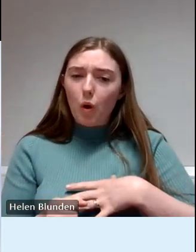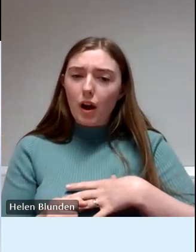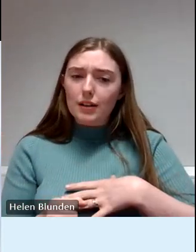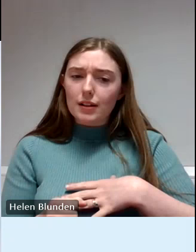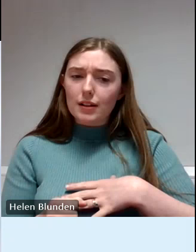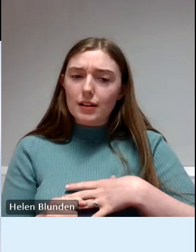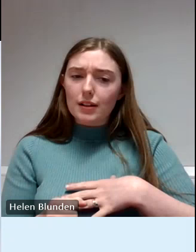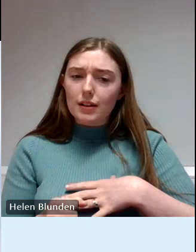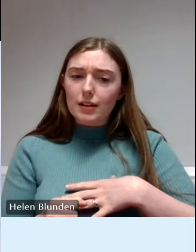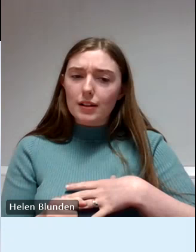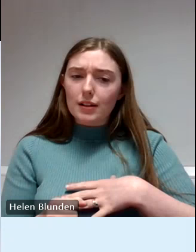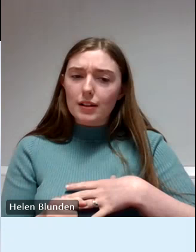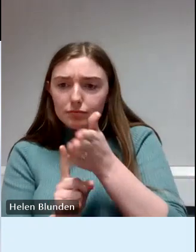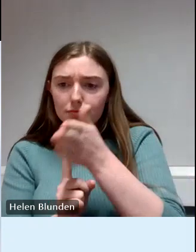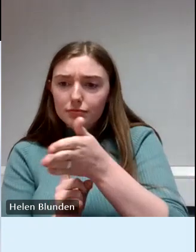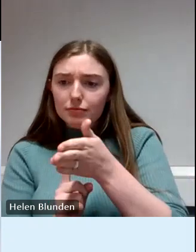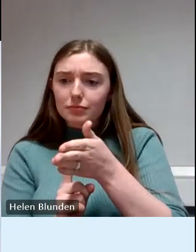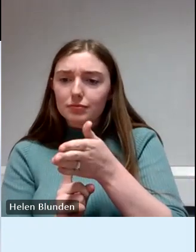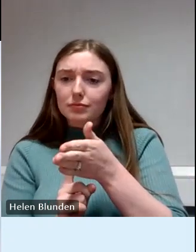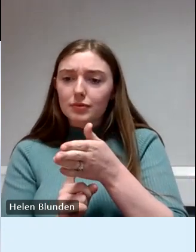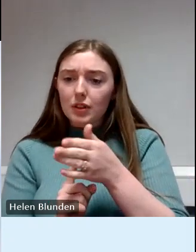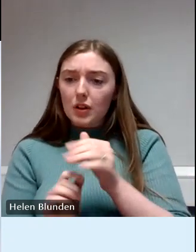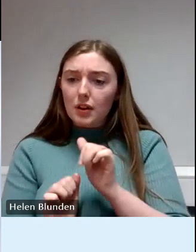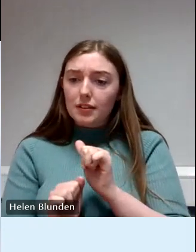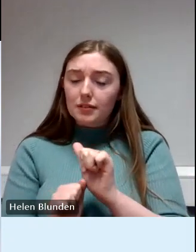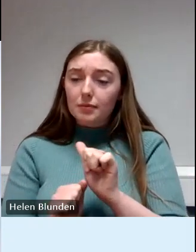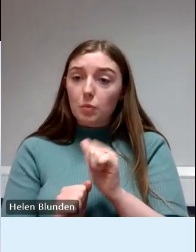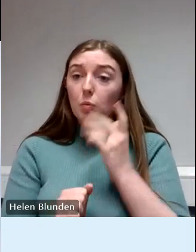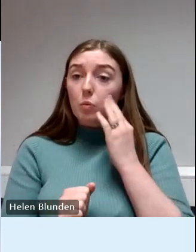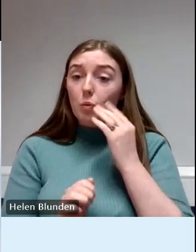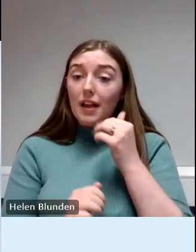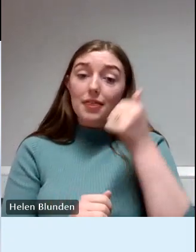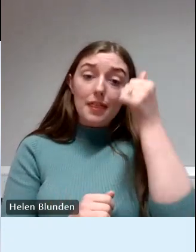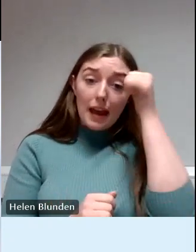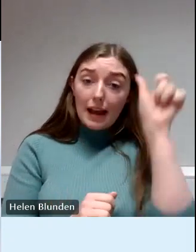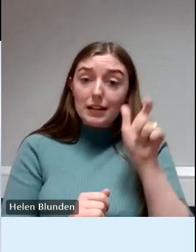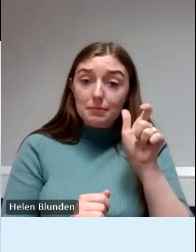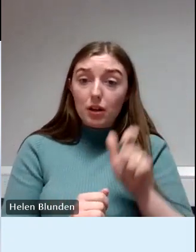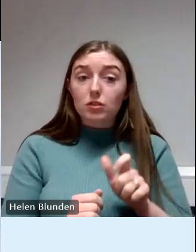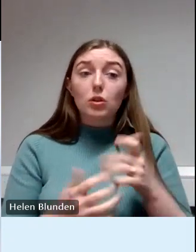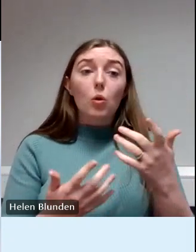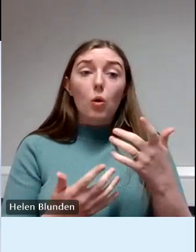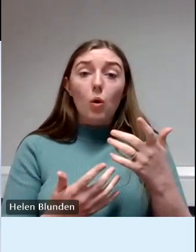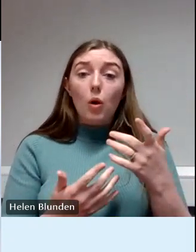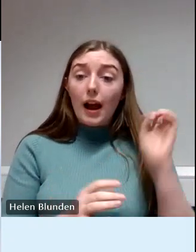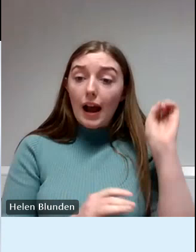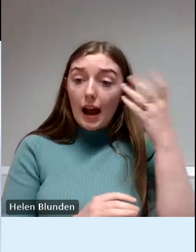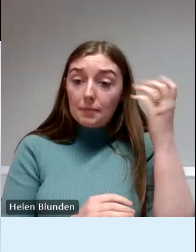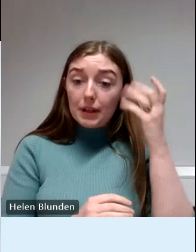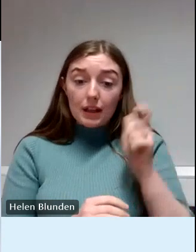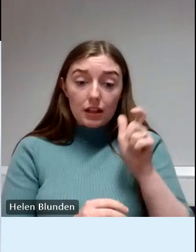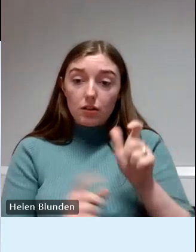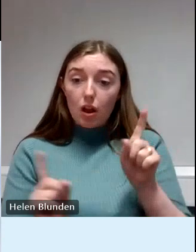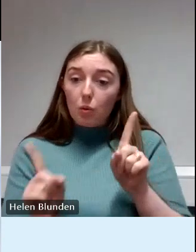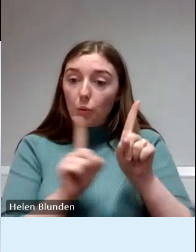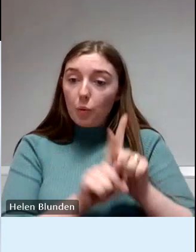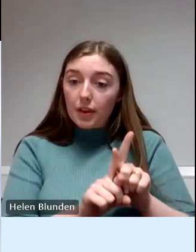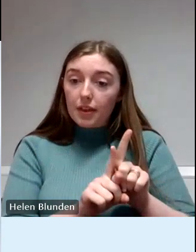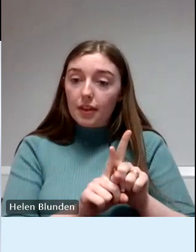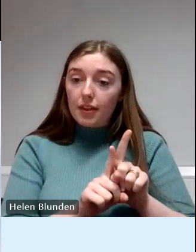they need at the point where the expert paramedic and other ambulance colleagues are with them and have done a full